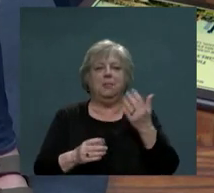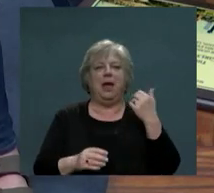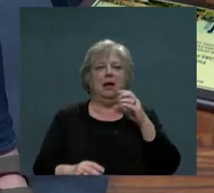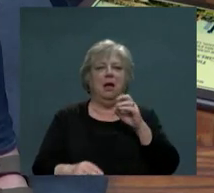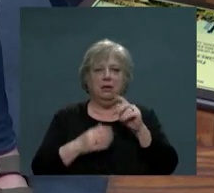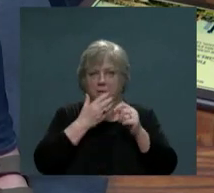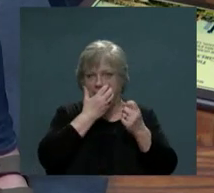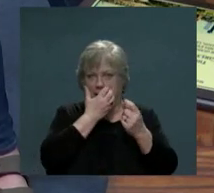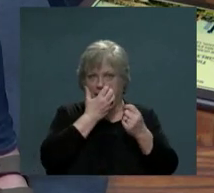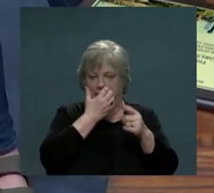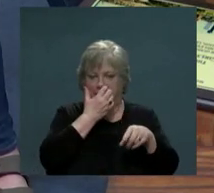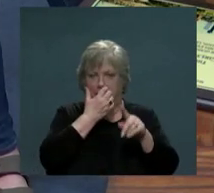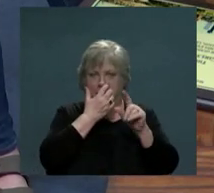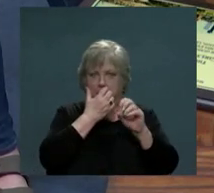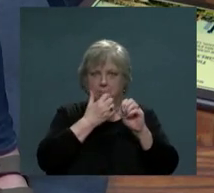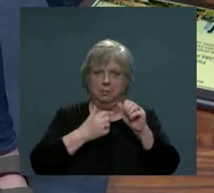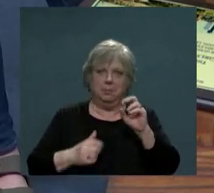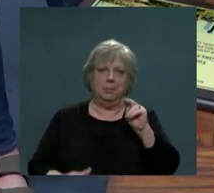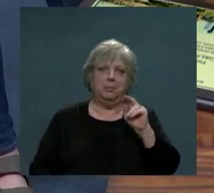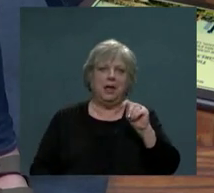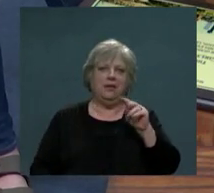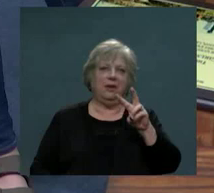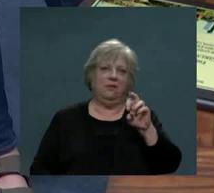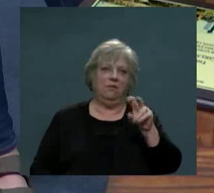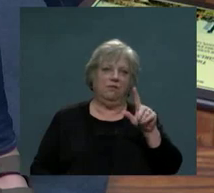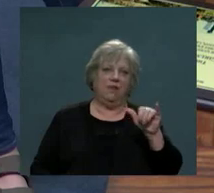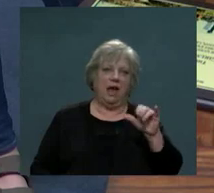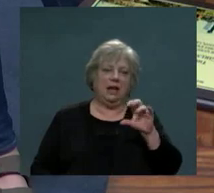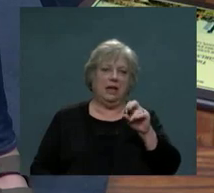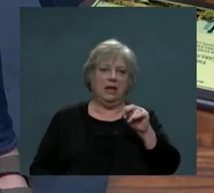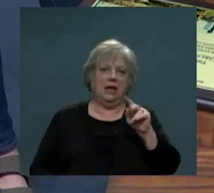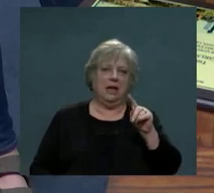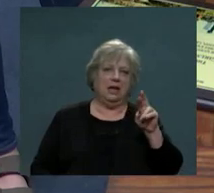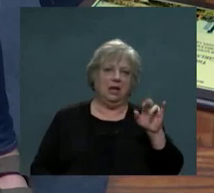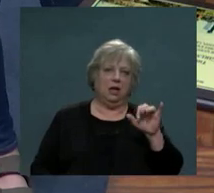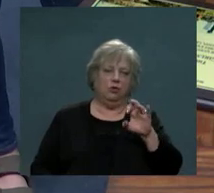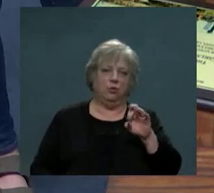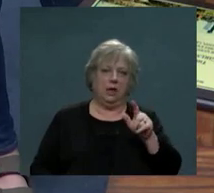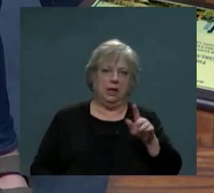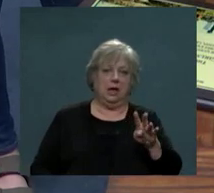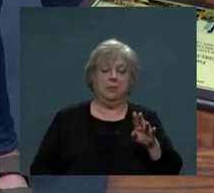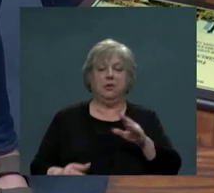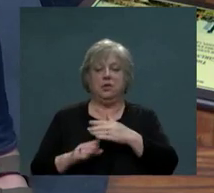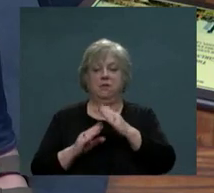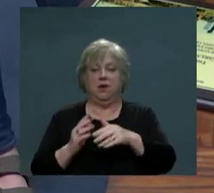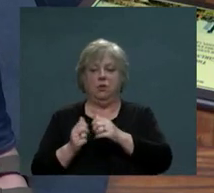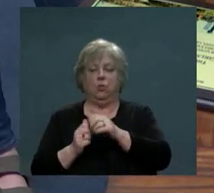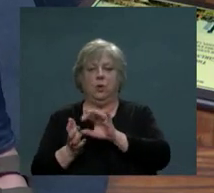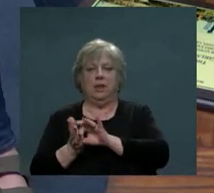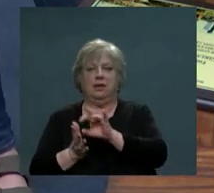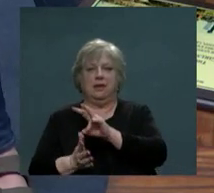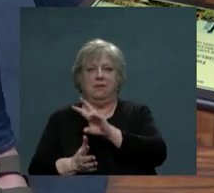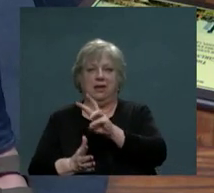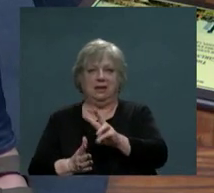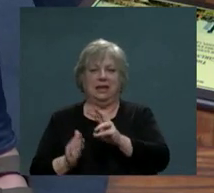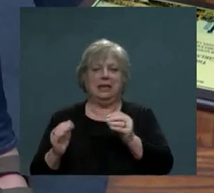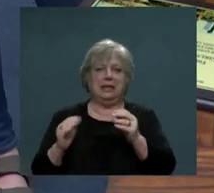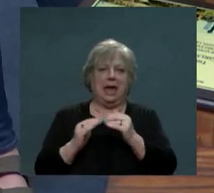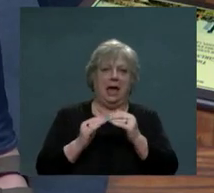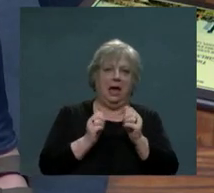October 11th at Pleasant Valley Country Club. After finishing with a 76, she was tied with a golfer from